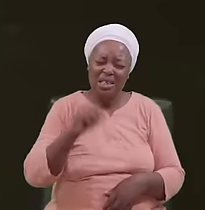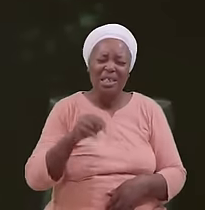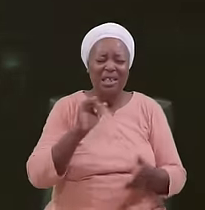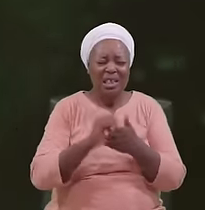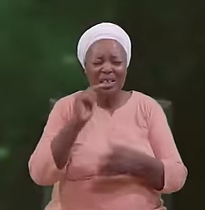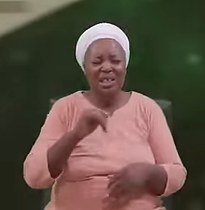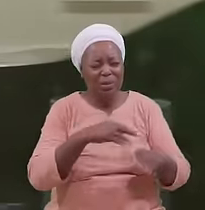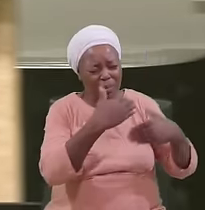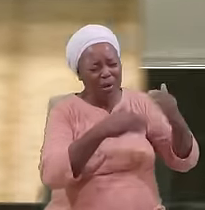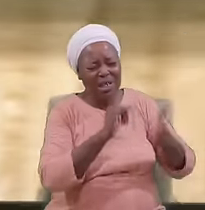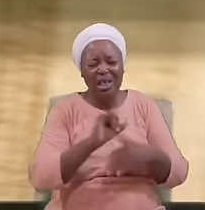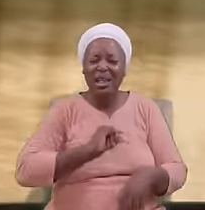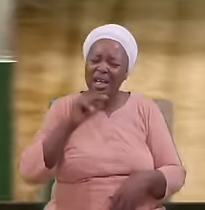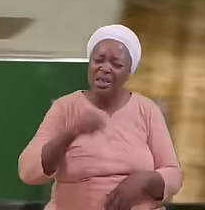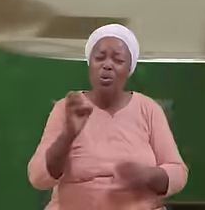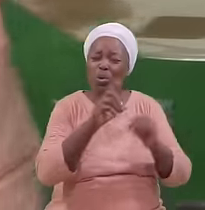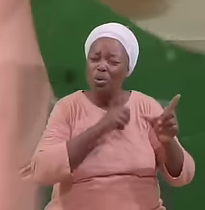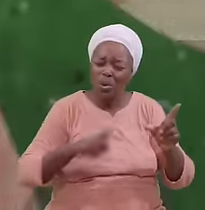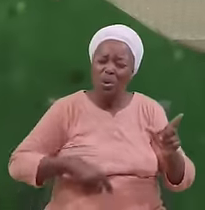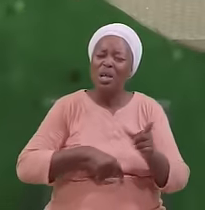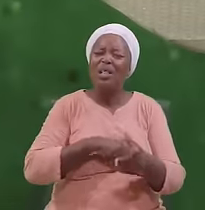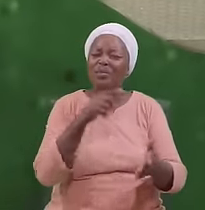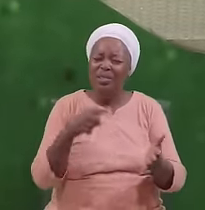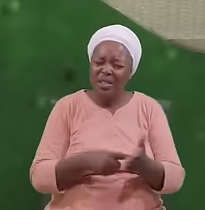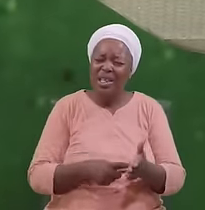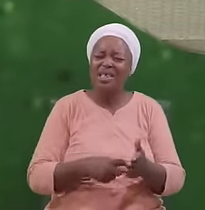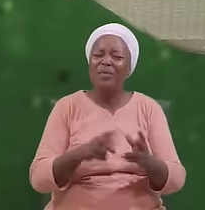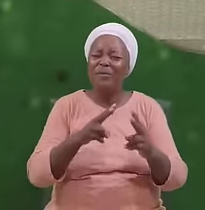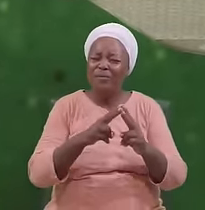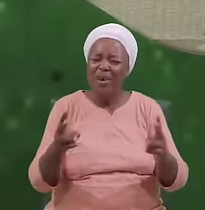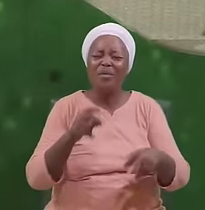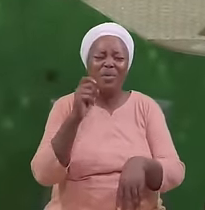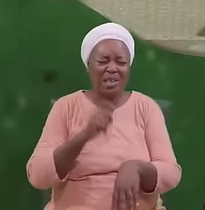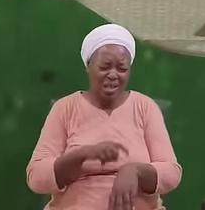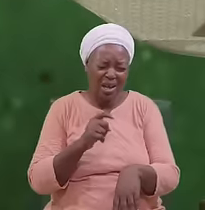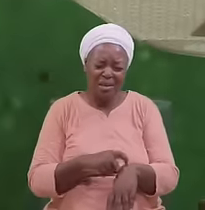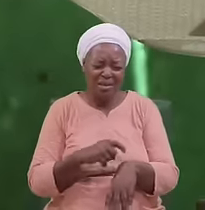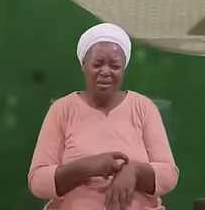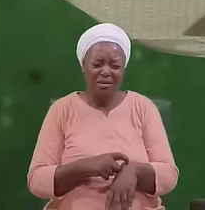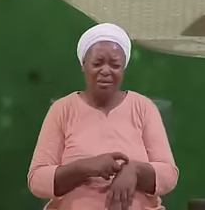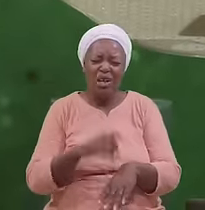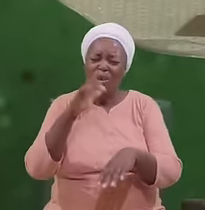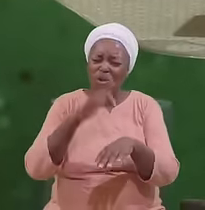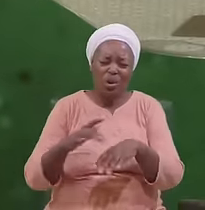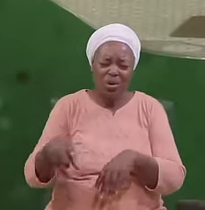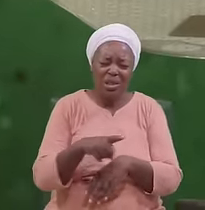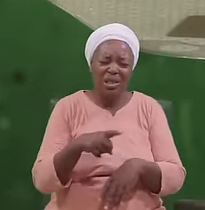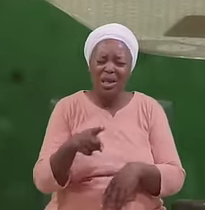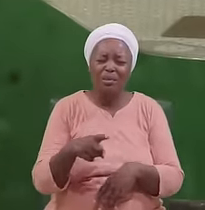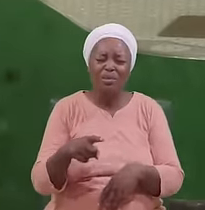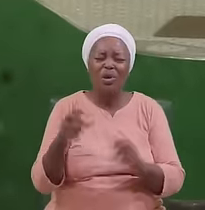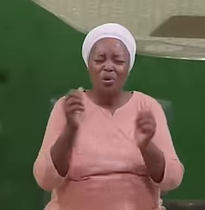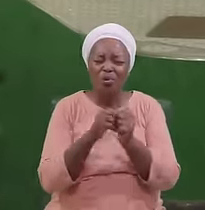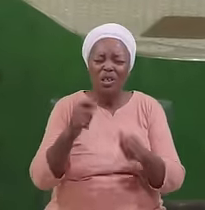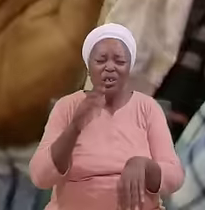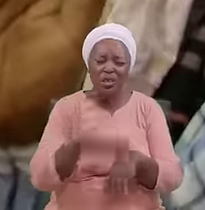progress I need." Oh Lord, this very moment, touch them with a